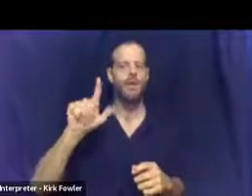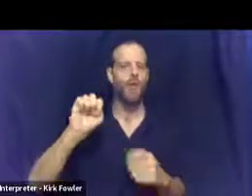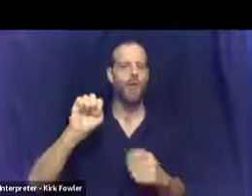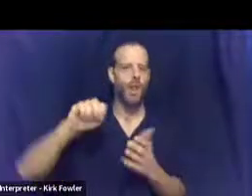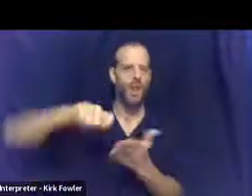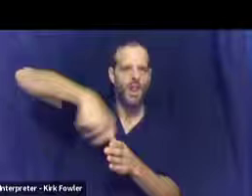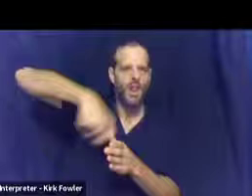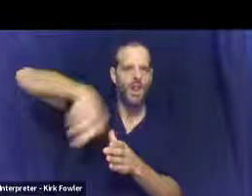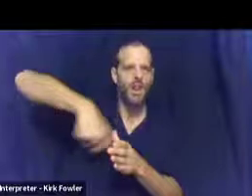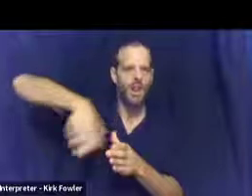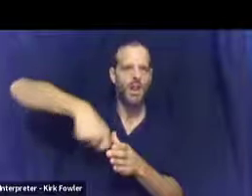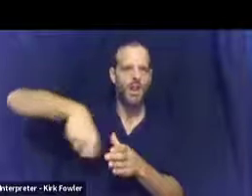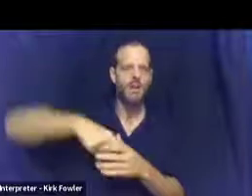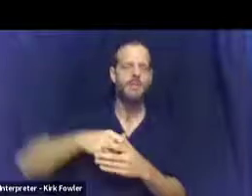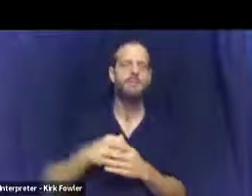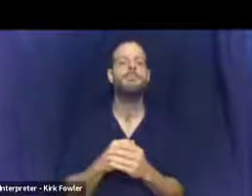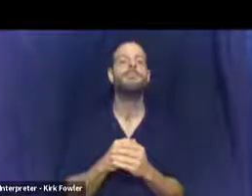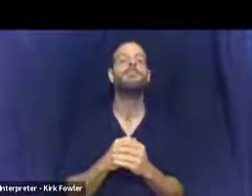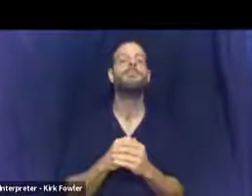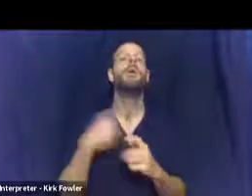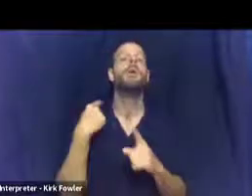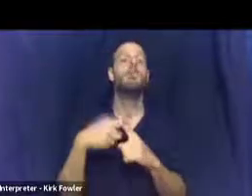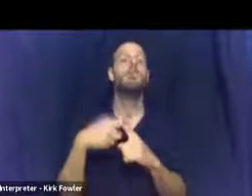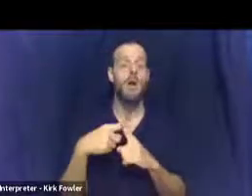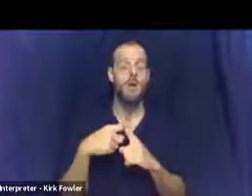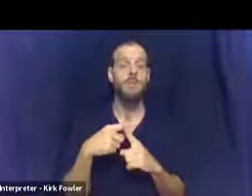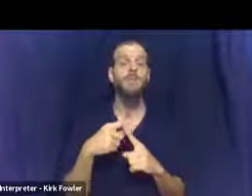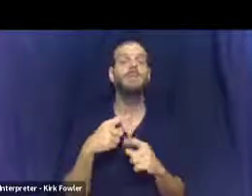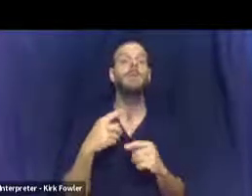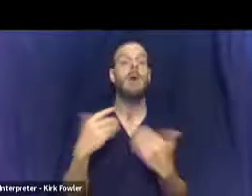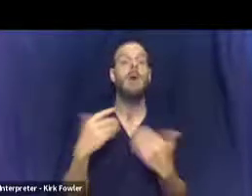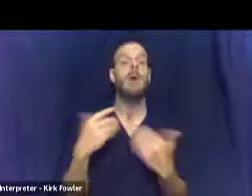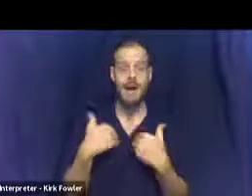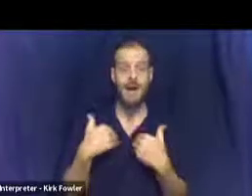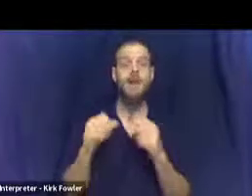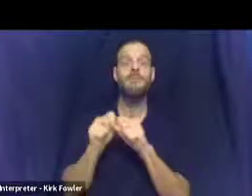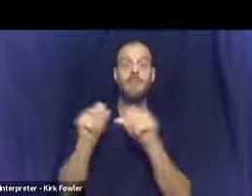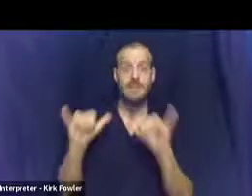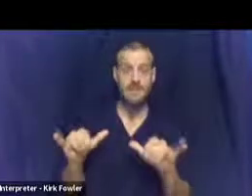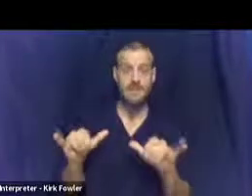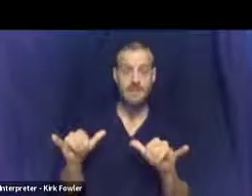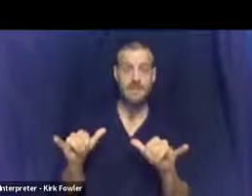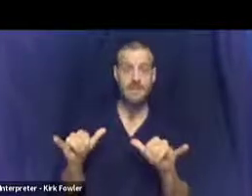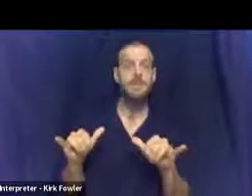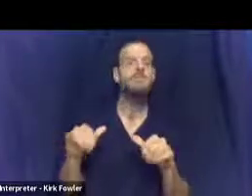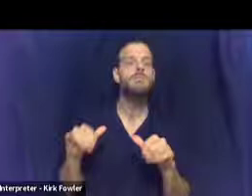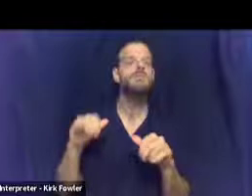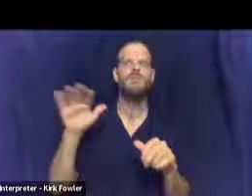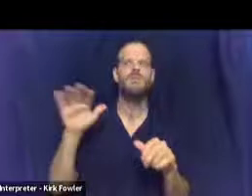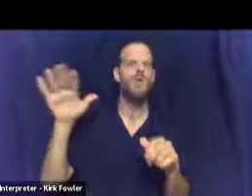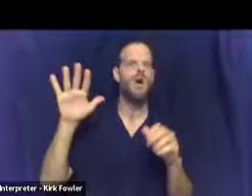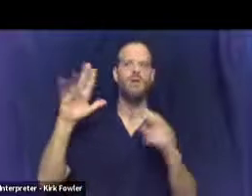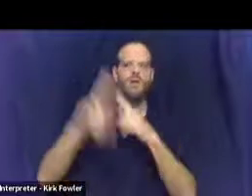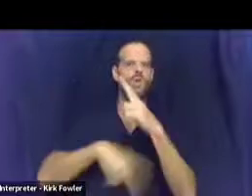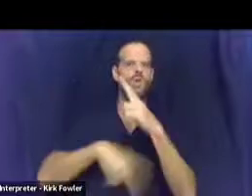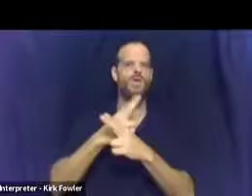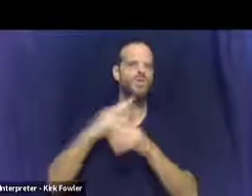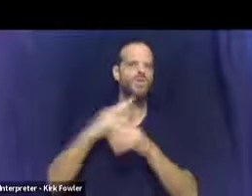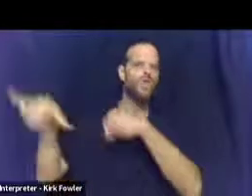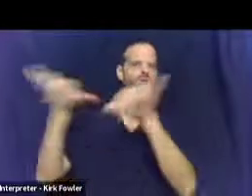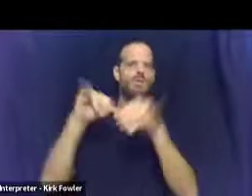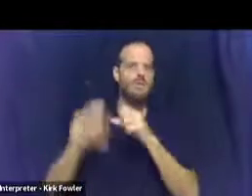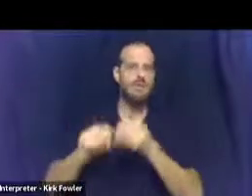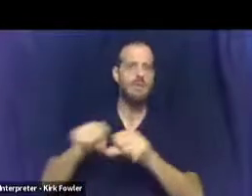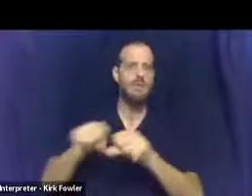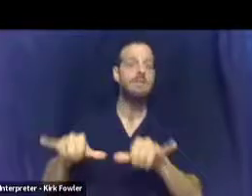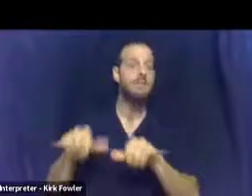I also want to go on to say that there are systems available for making like a universal system for students. And those are